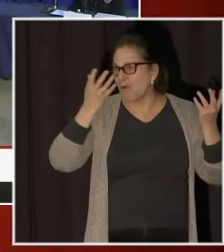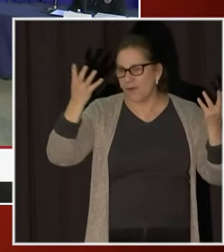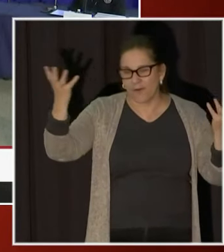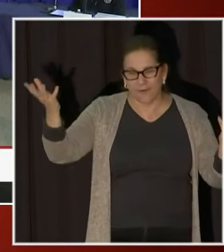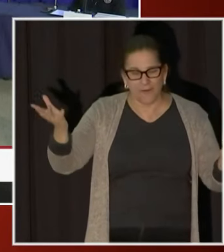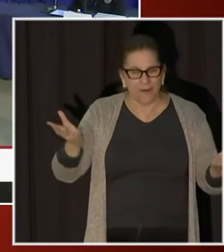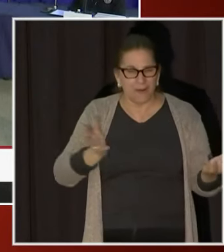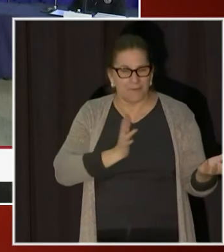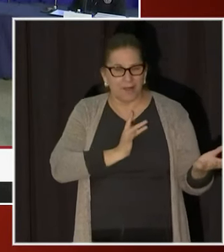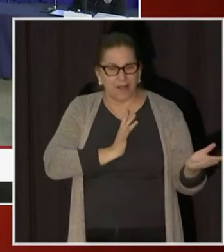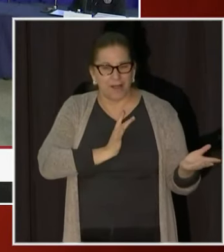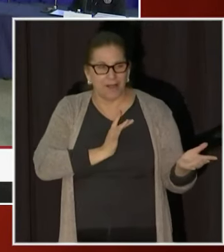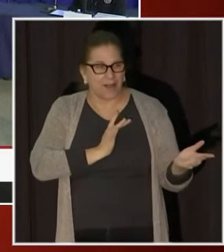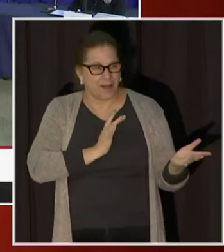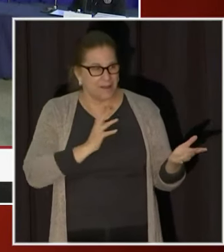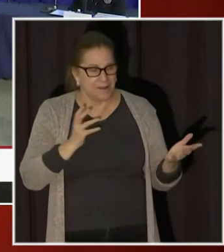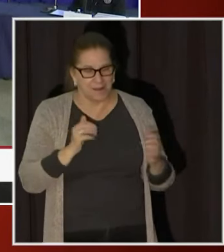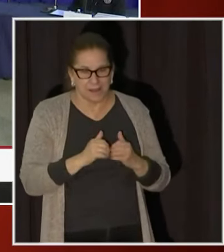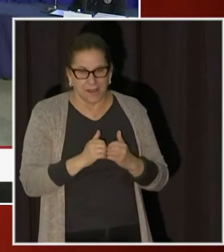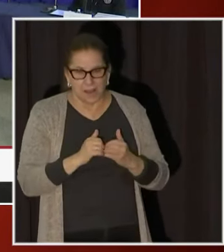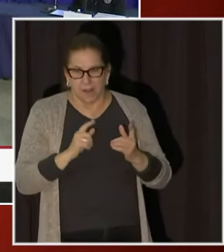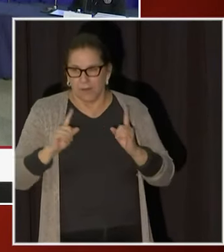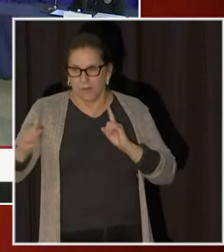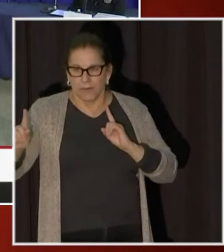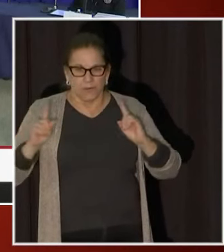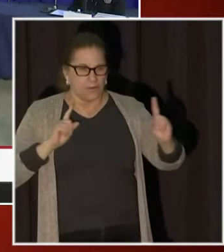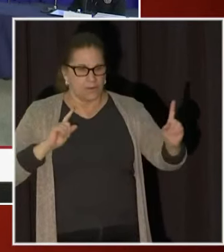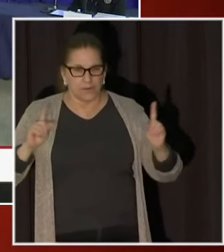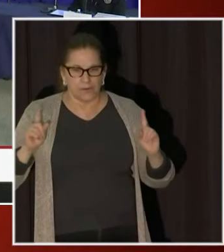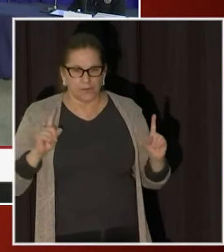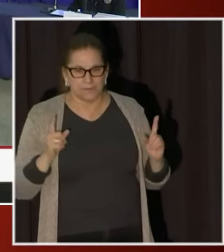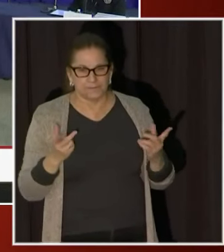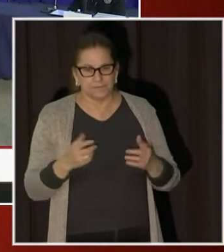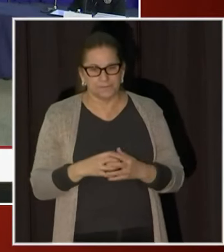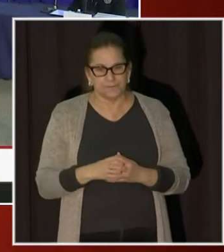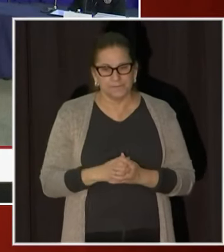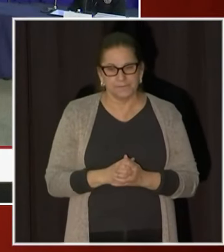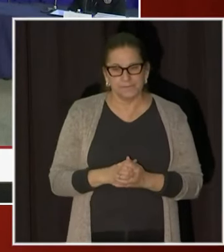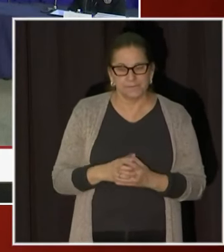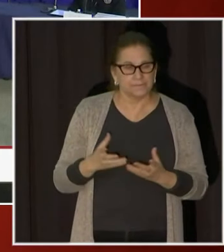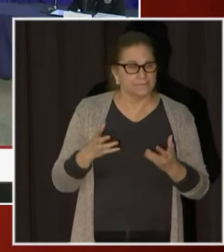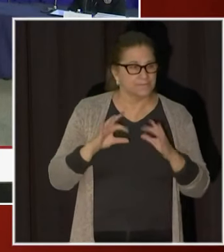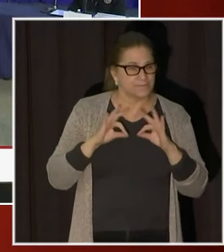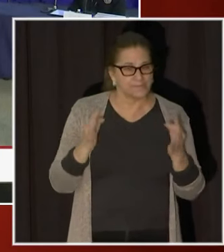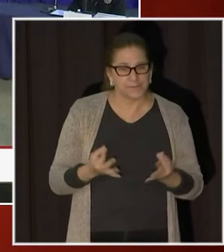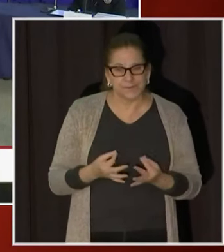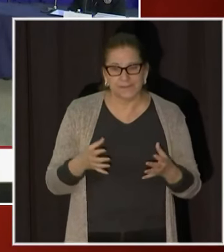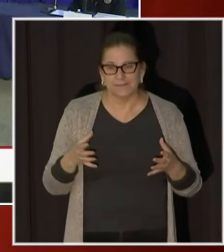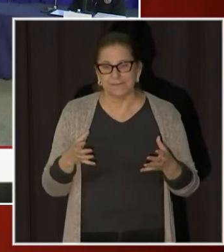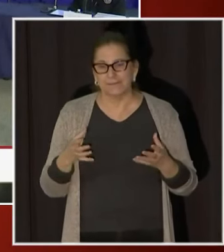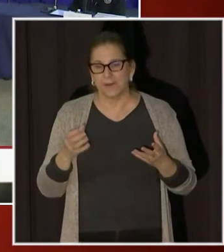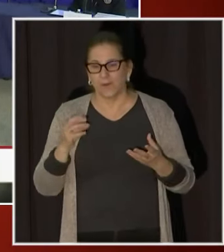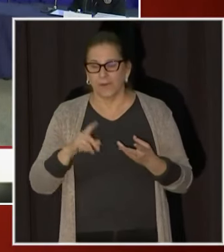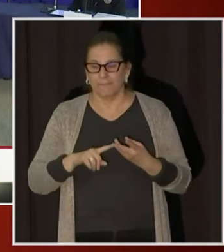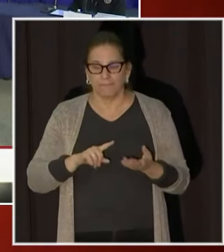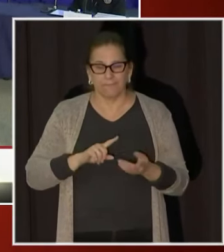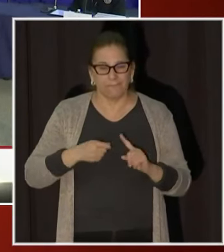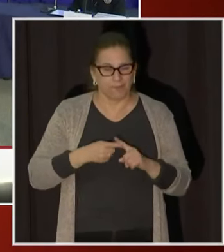to decide, as I said, the weather gets better, that they're going to have a family or friend outing or a cookout or that sort of